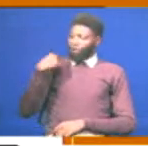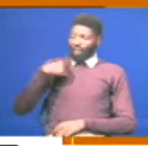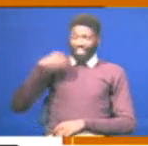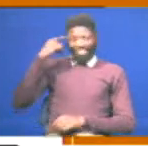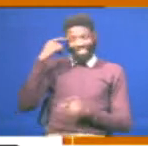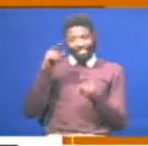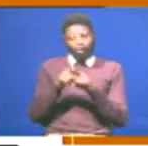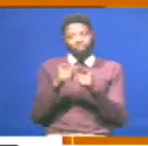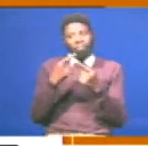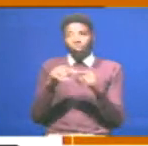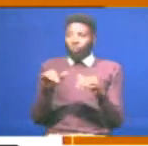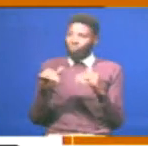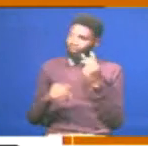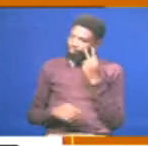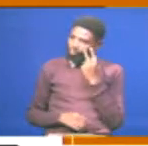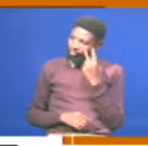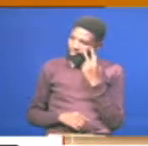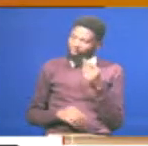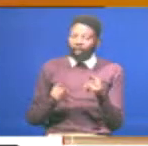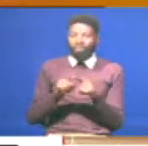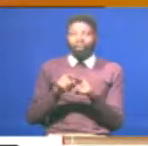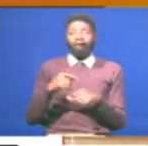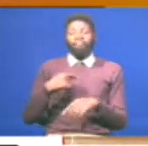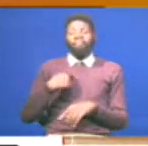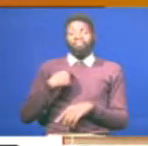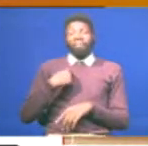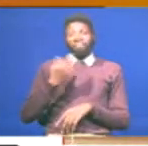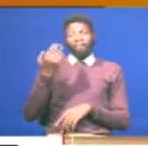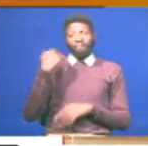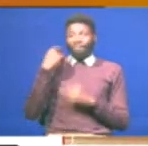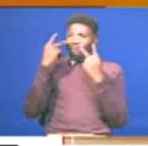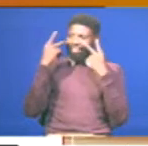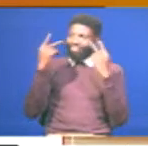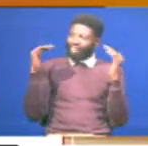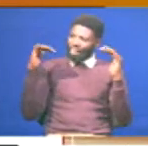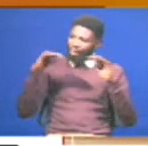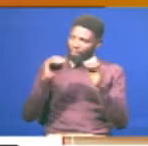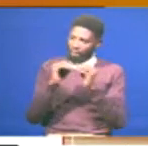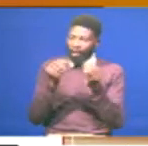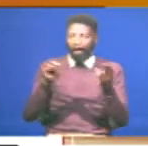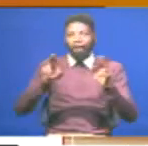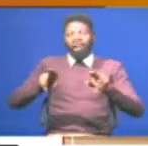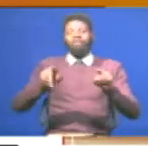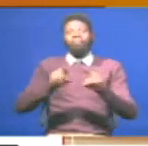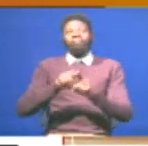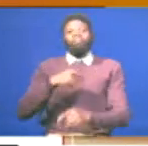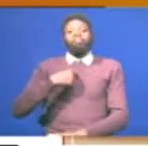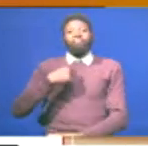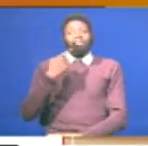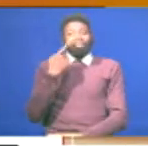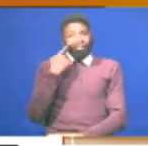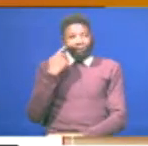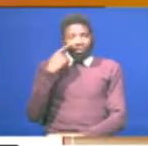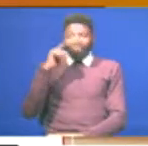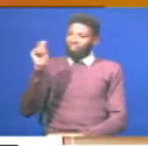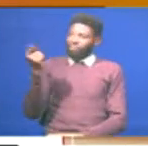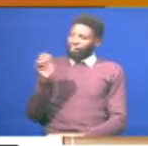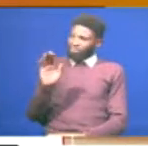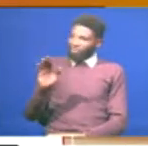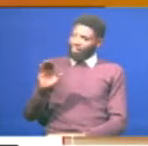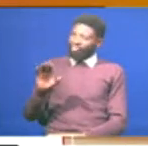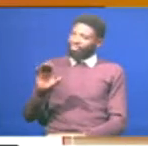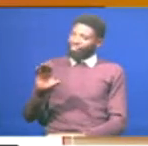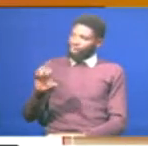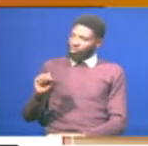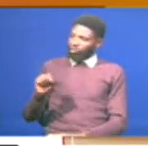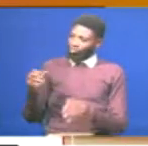When I saw the retreat take place, and I saw the president reprimand his cabinet secretaries